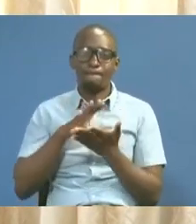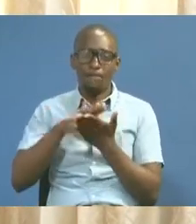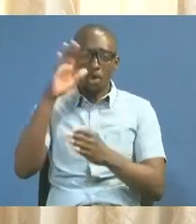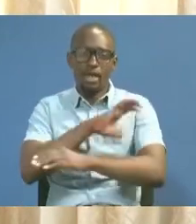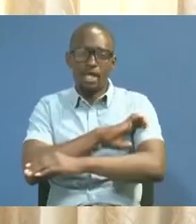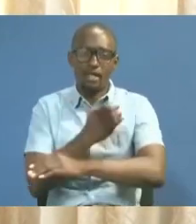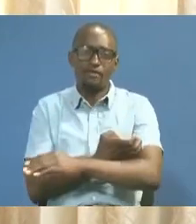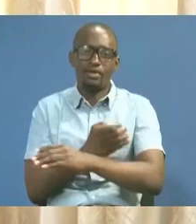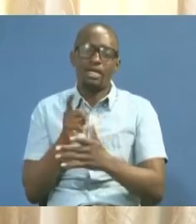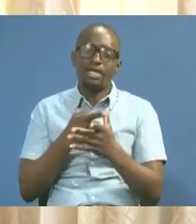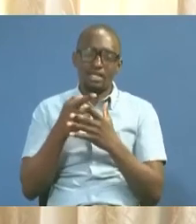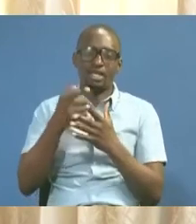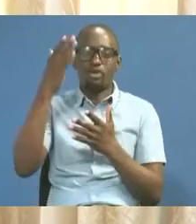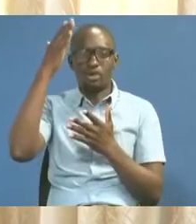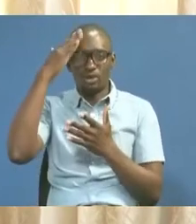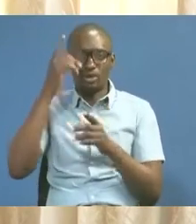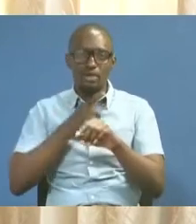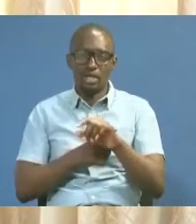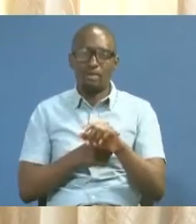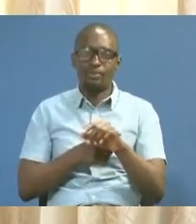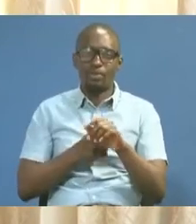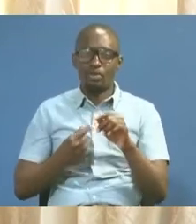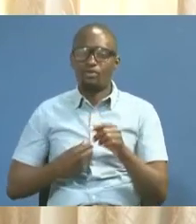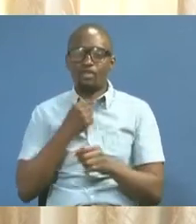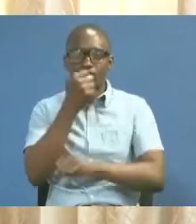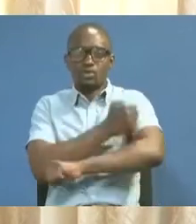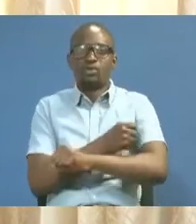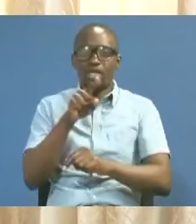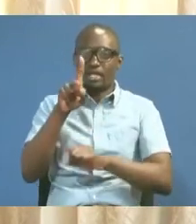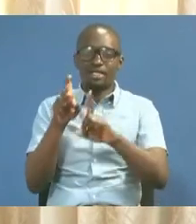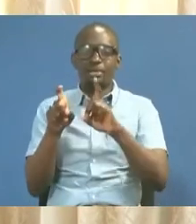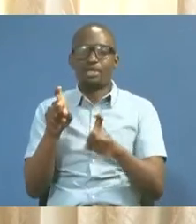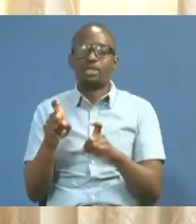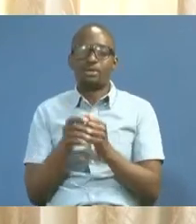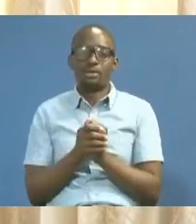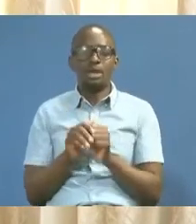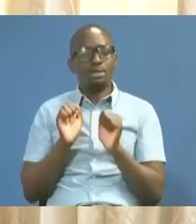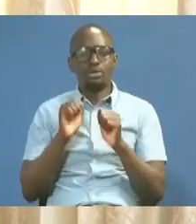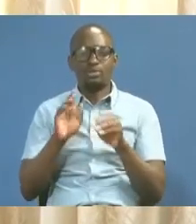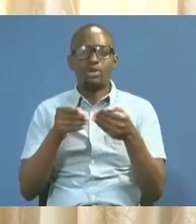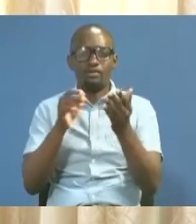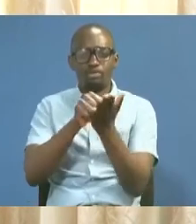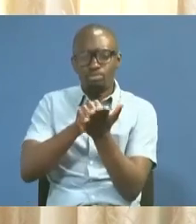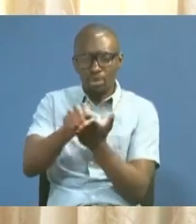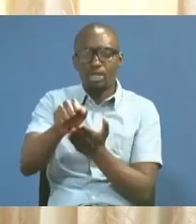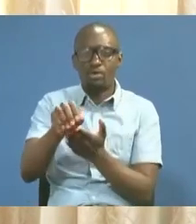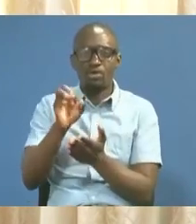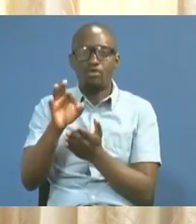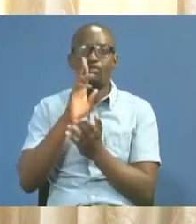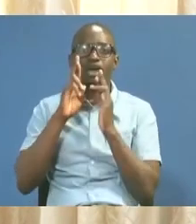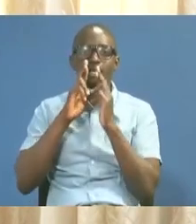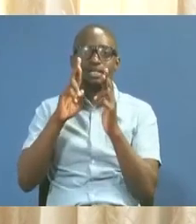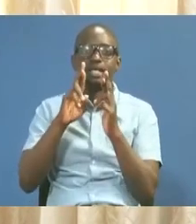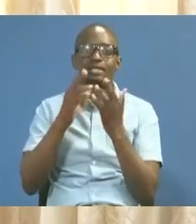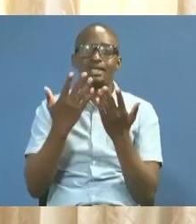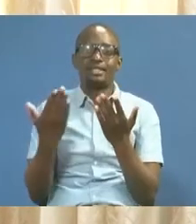know once you visit the school's examination office. They should be able to give you a printout of your result slip, and that will help